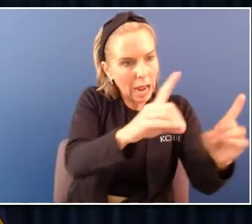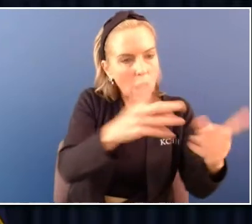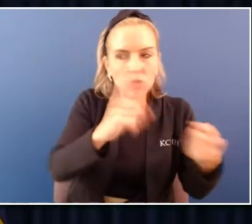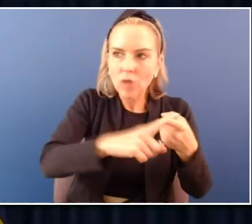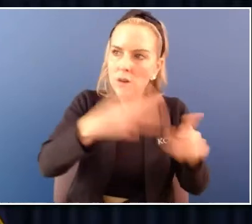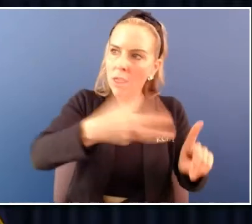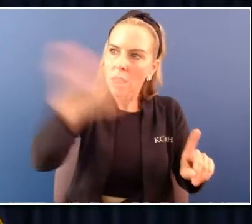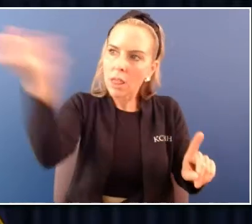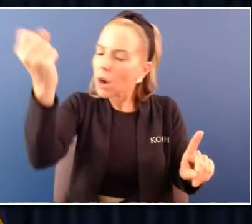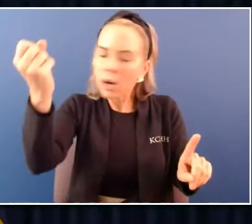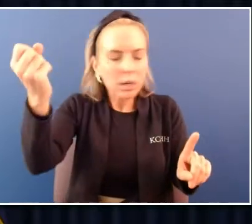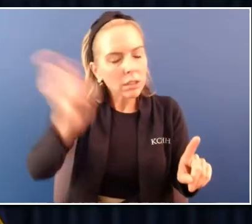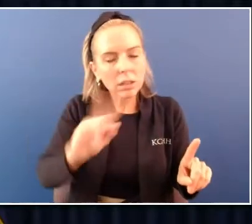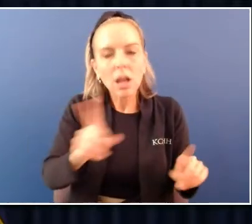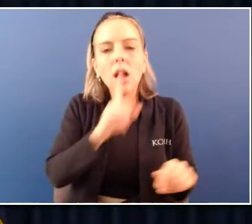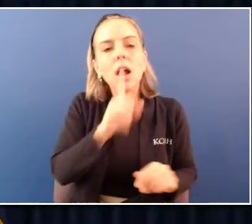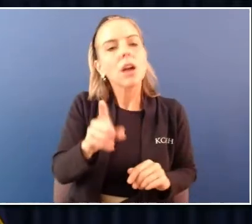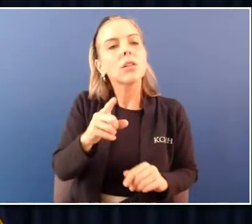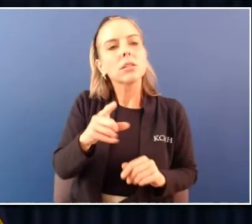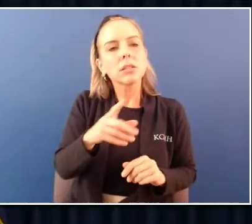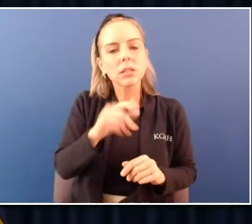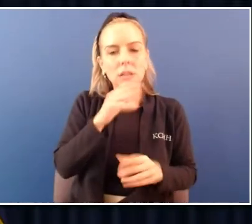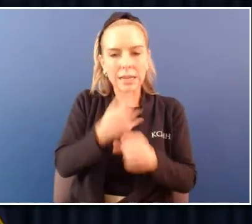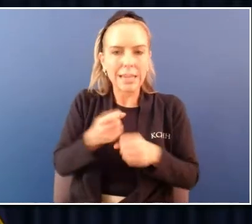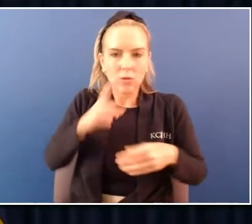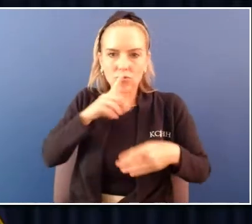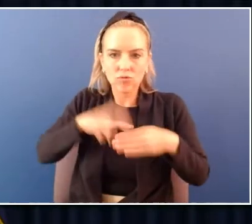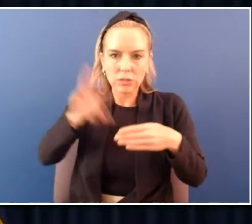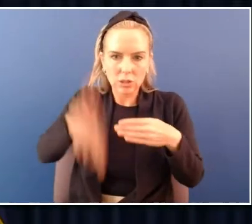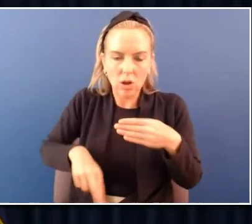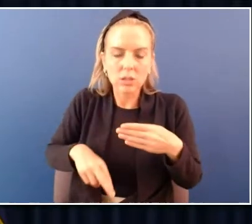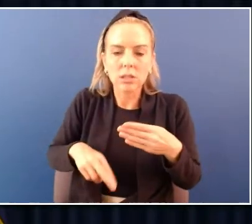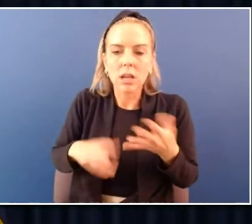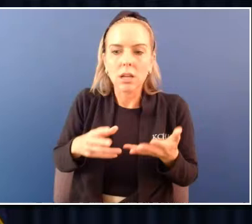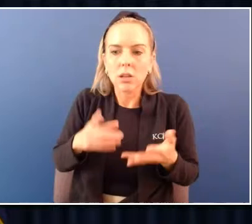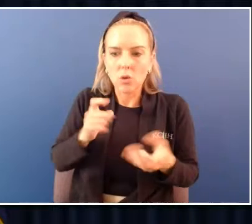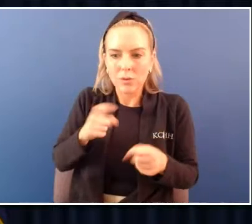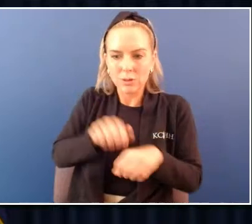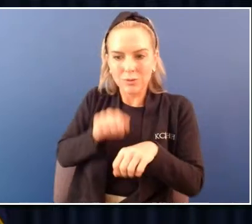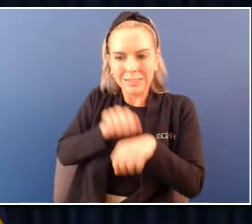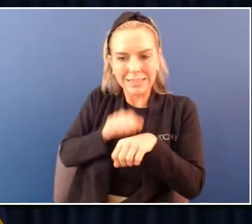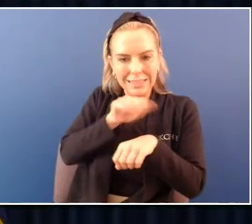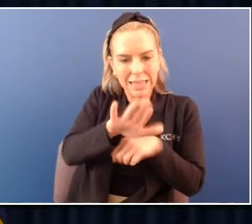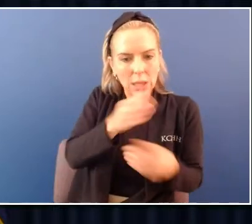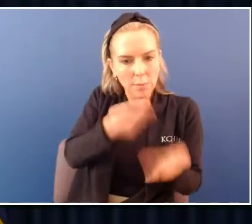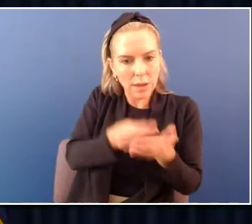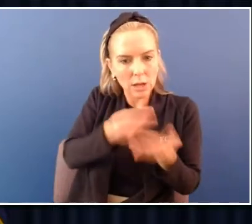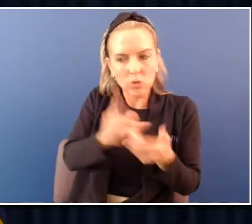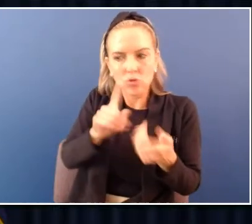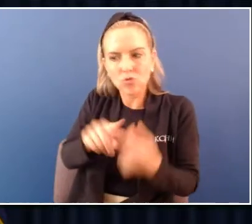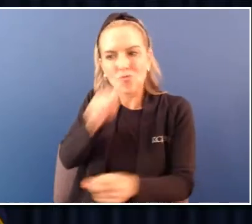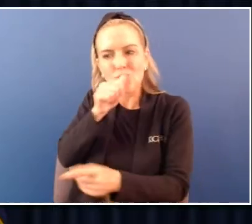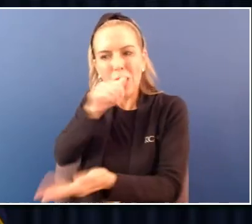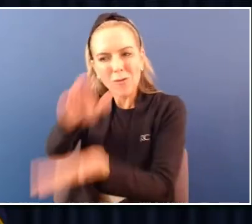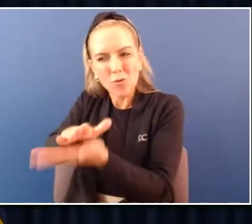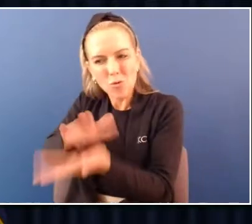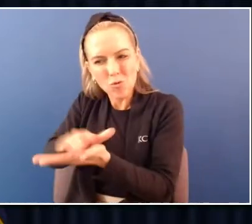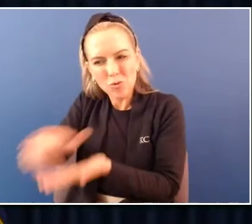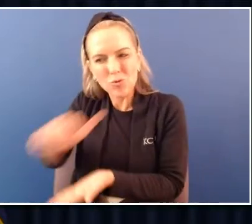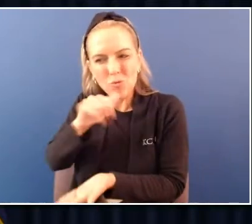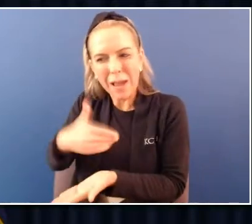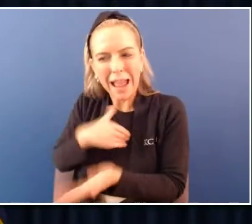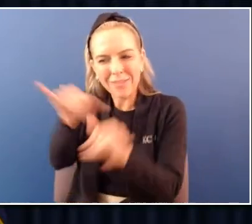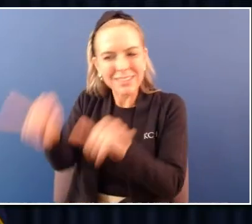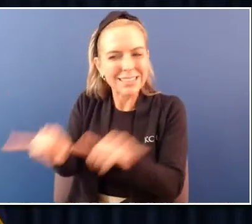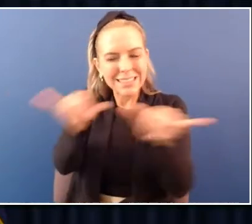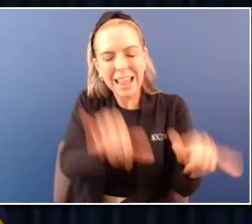public schools aren't getting results. But then they want to send the money to private schools that don't have the same rules or